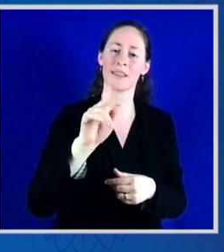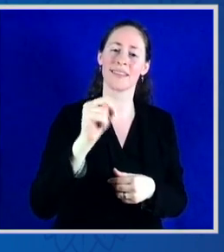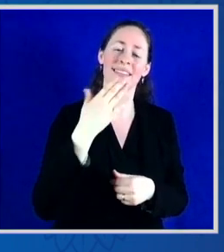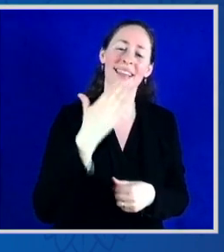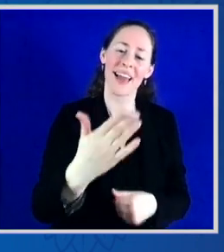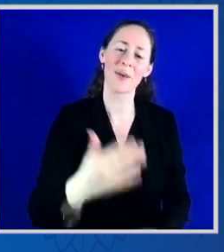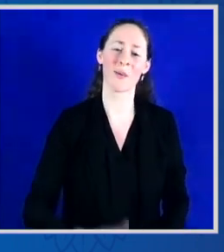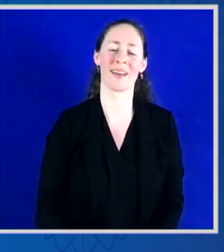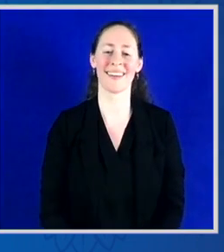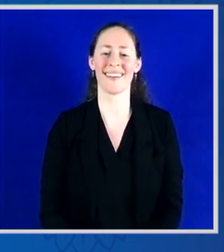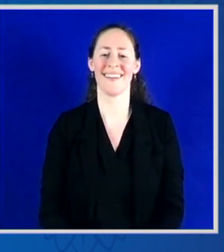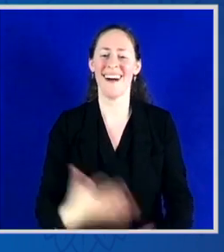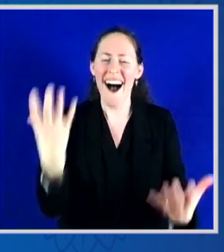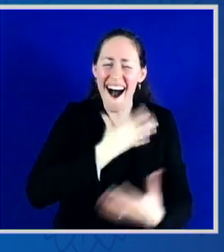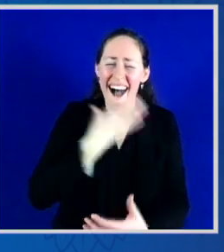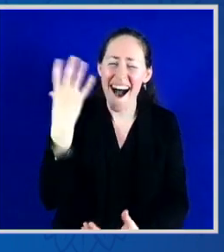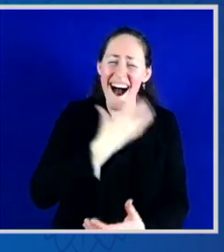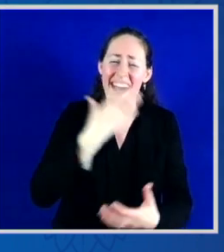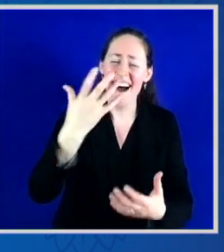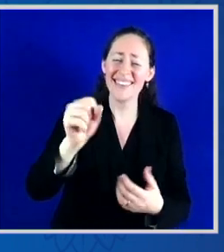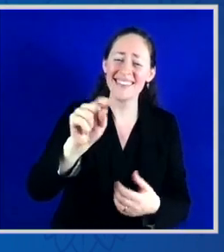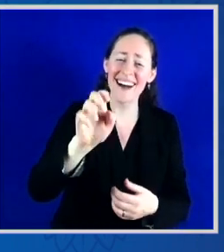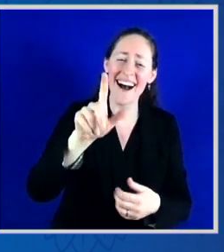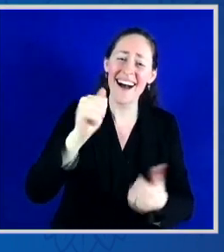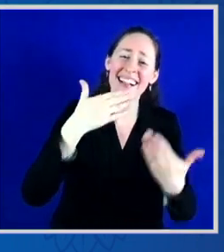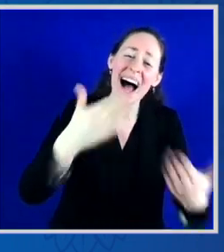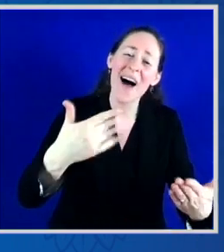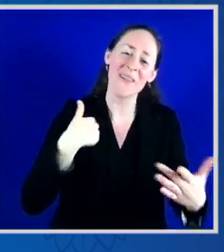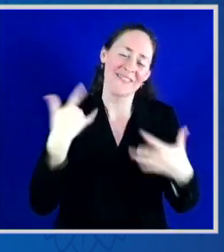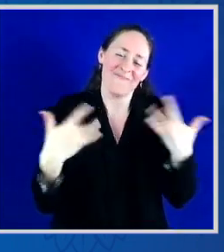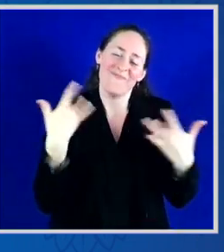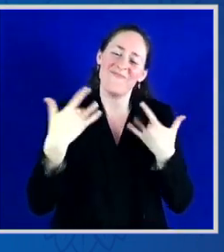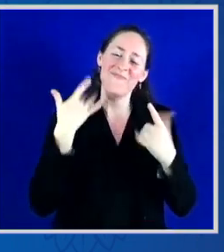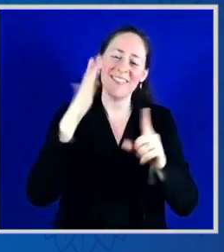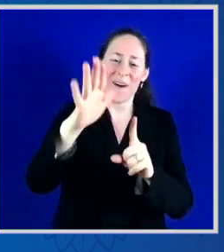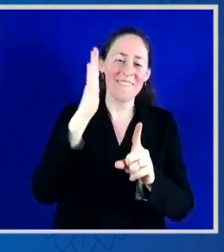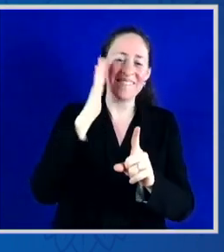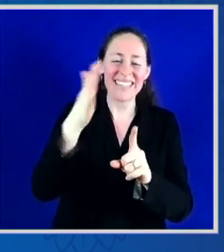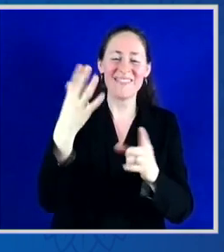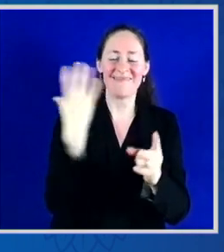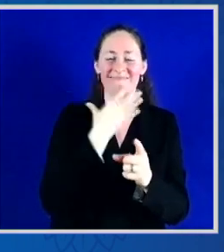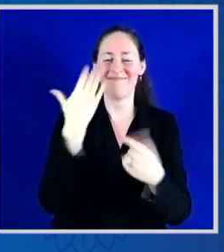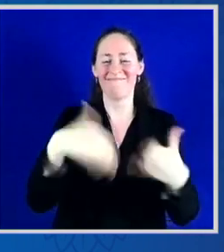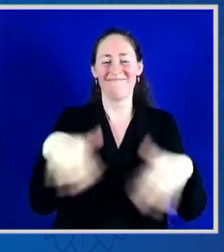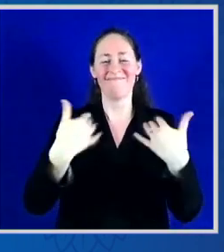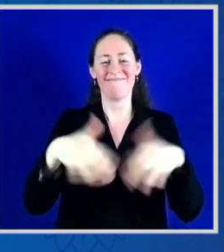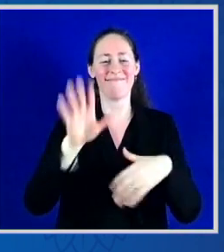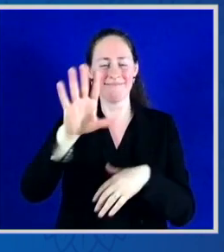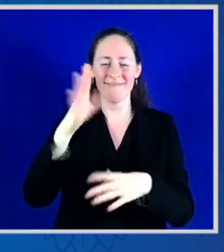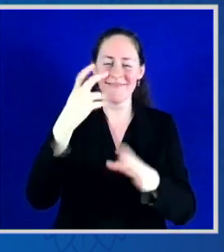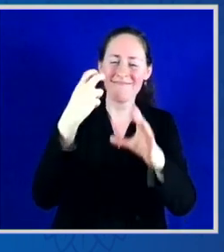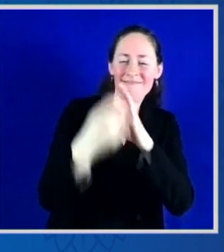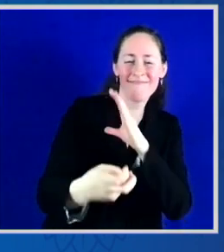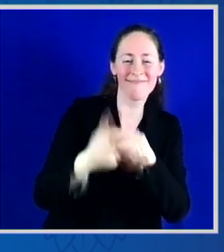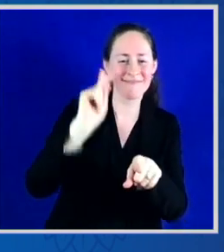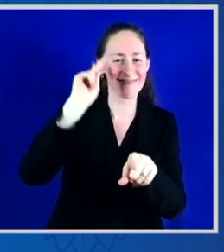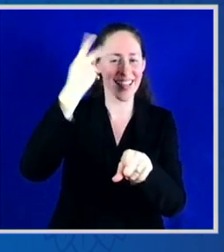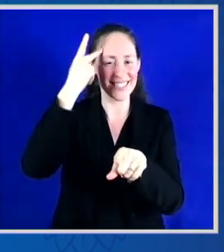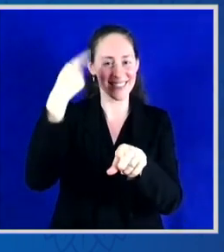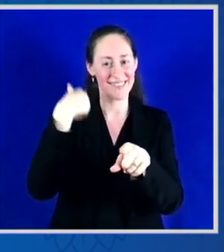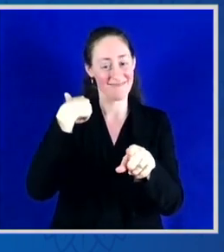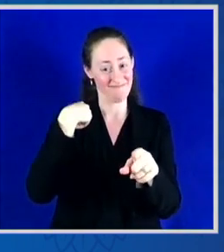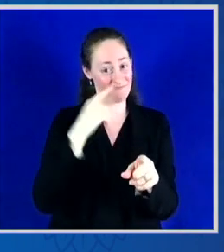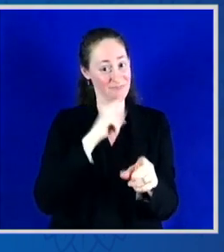so excited for your future too. And I love that you're interested in politics, and I hope you decide to run